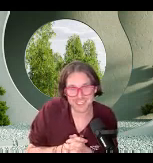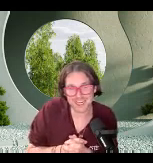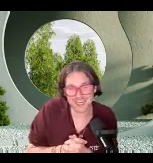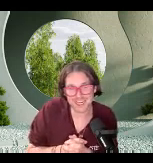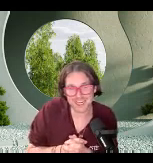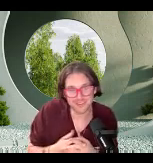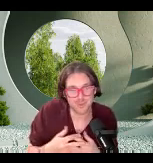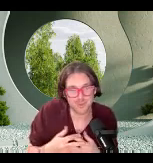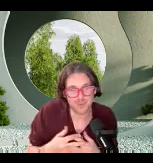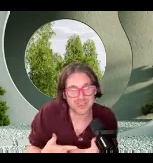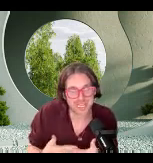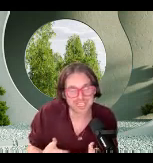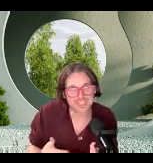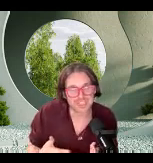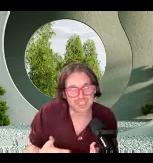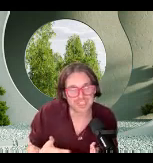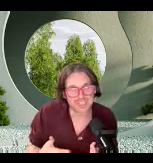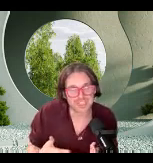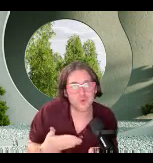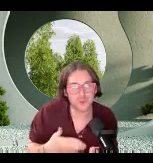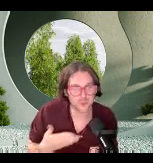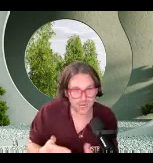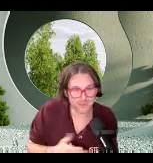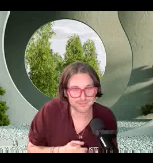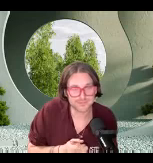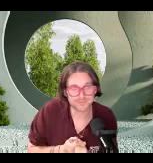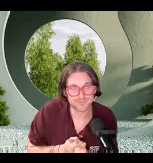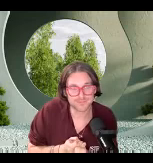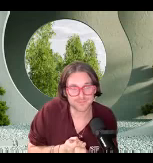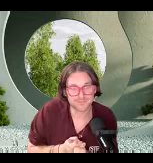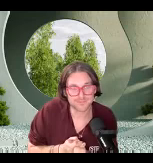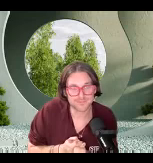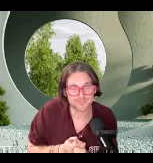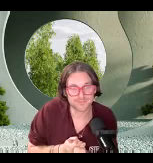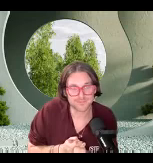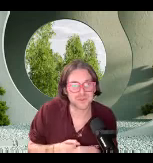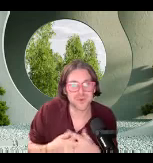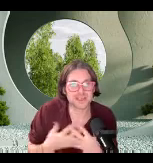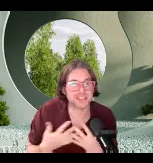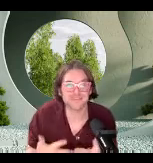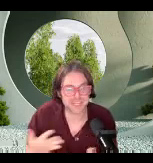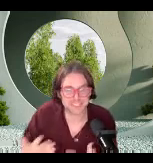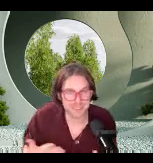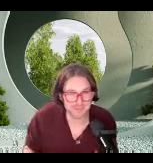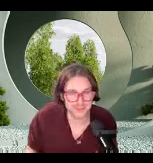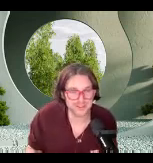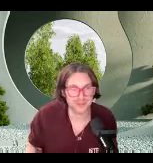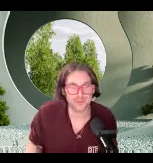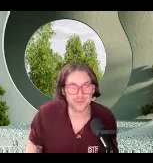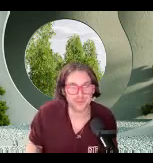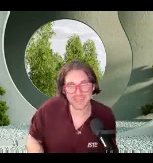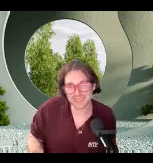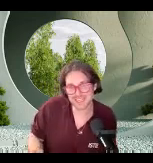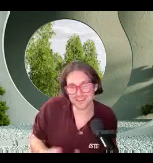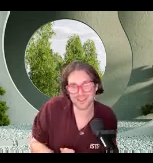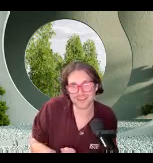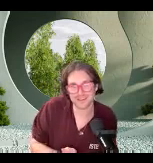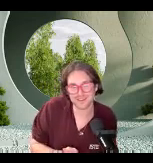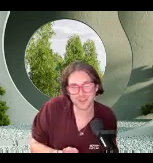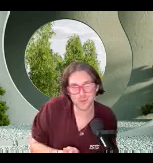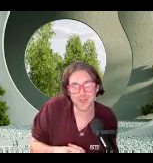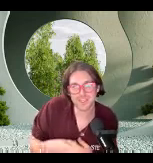stop for just a second, and I want you to think about who you are. If somebody were to ask you to identify something about yourself, what